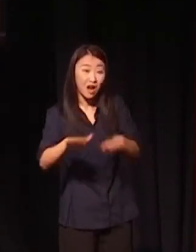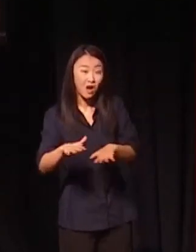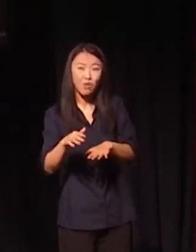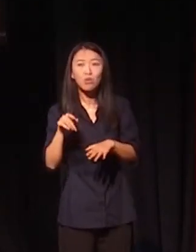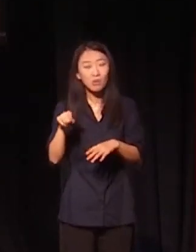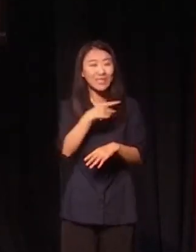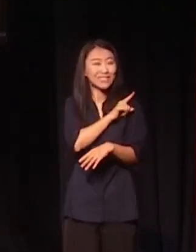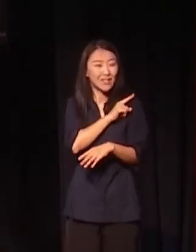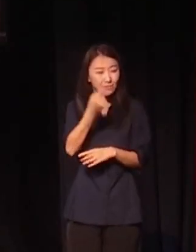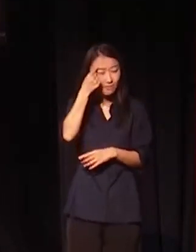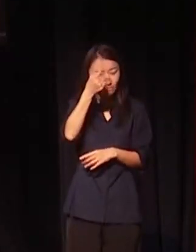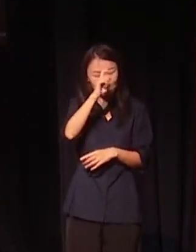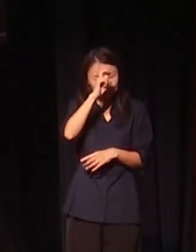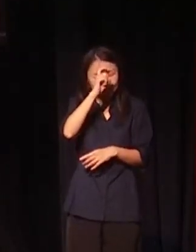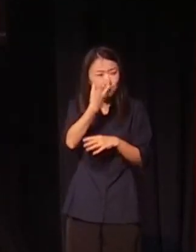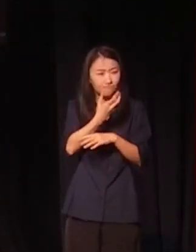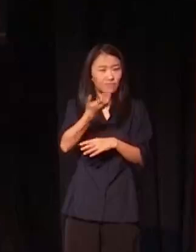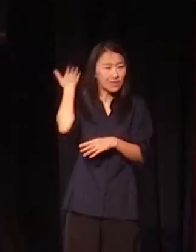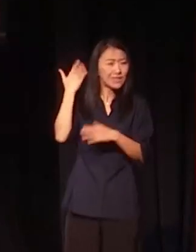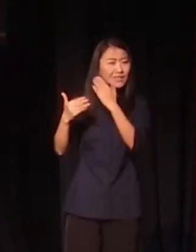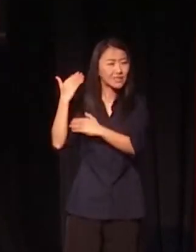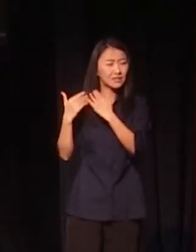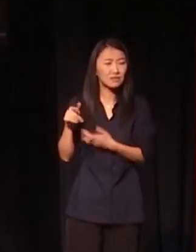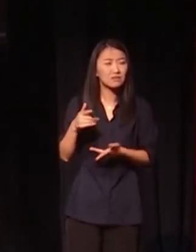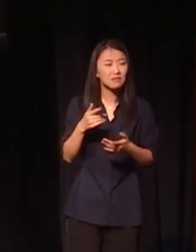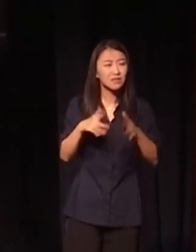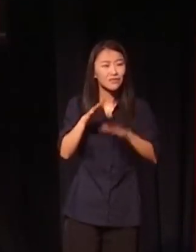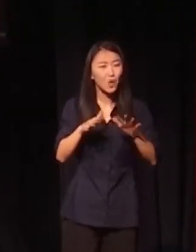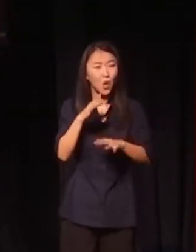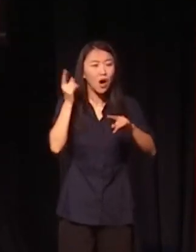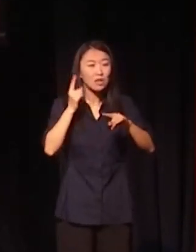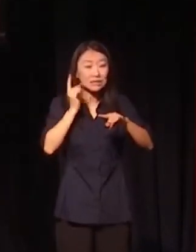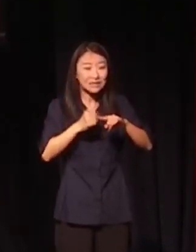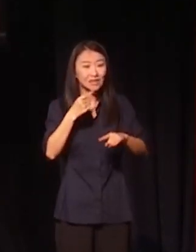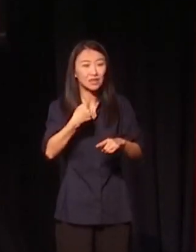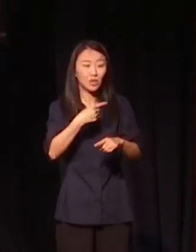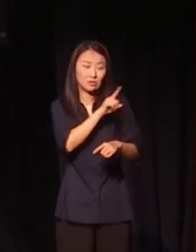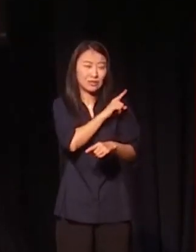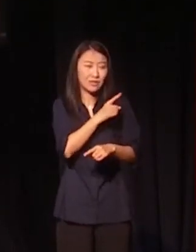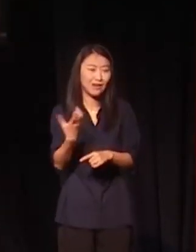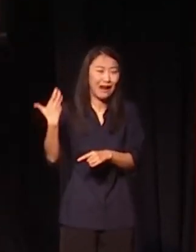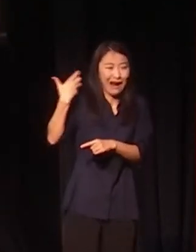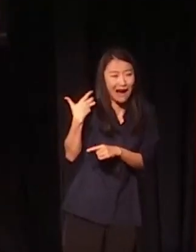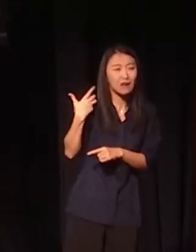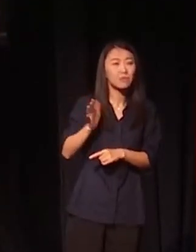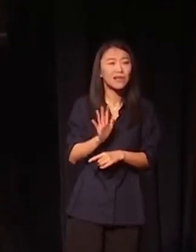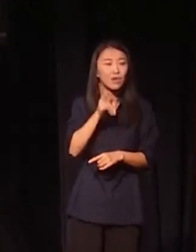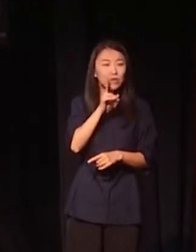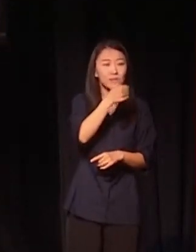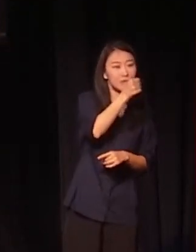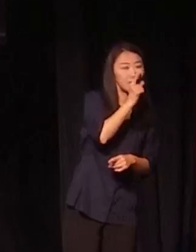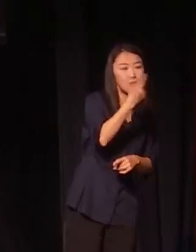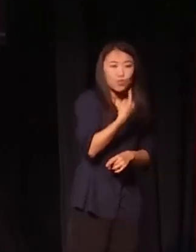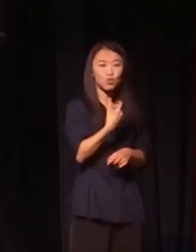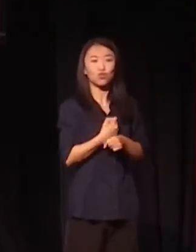but it was always something that I offered to do. I never felt like it was a burden because my parents didn't ask me to do it. It wasn't something they imposed upon me. So I became